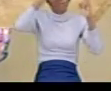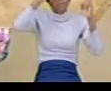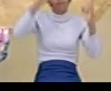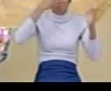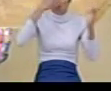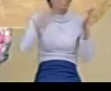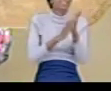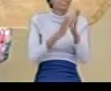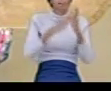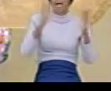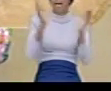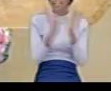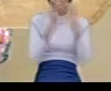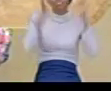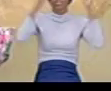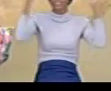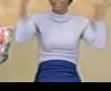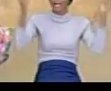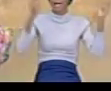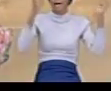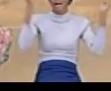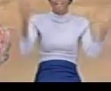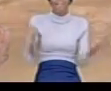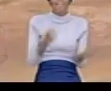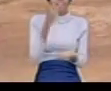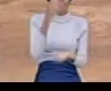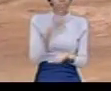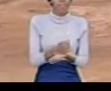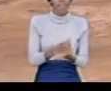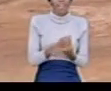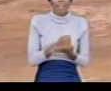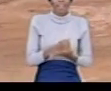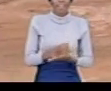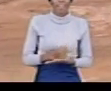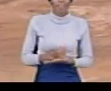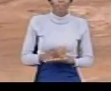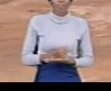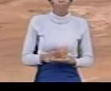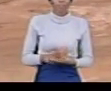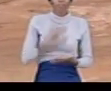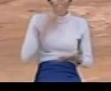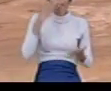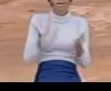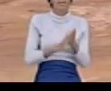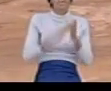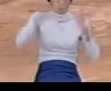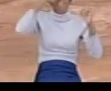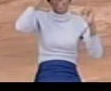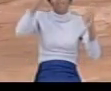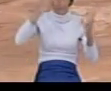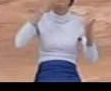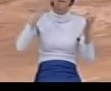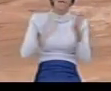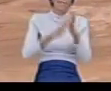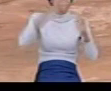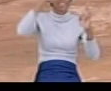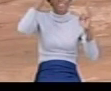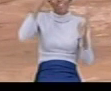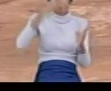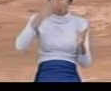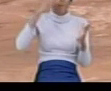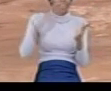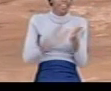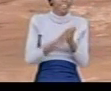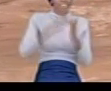him, praise him, hallelujah, amen. Praise him, praise him, praise